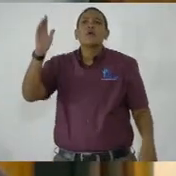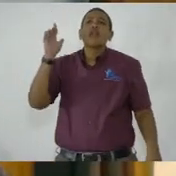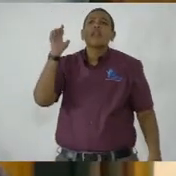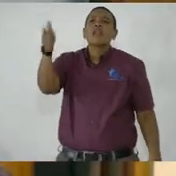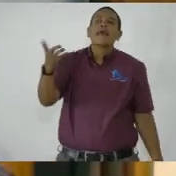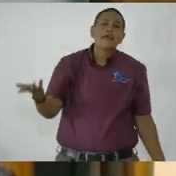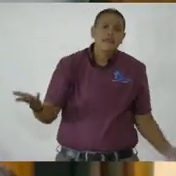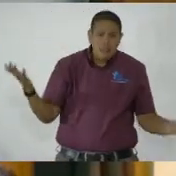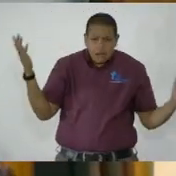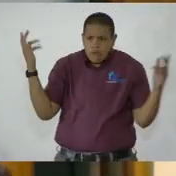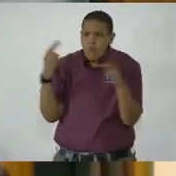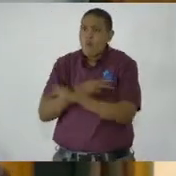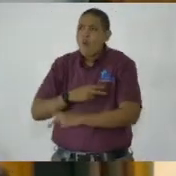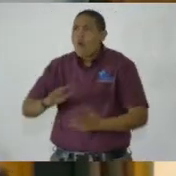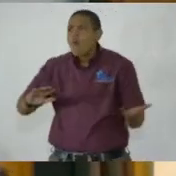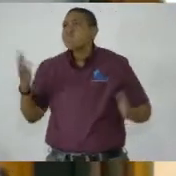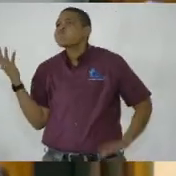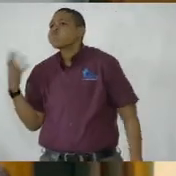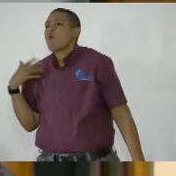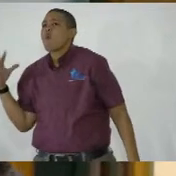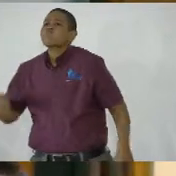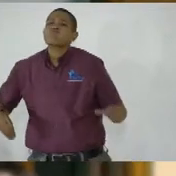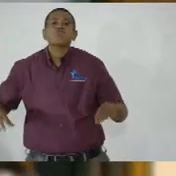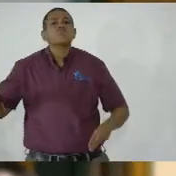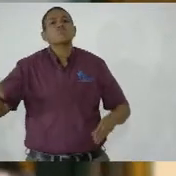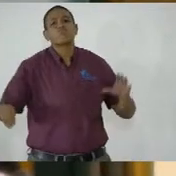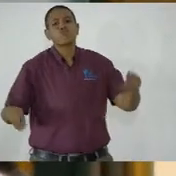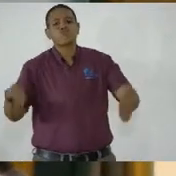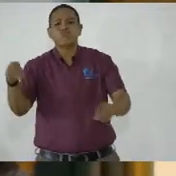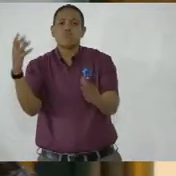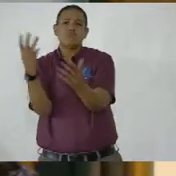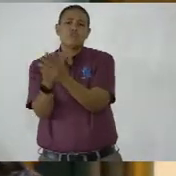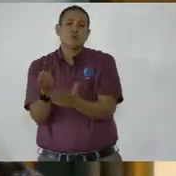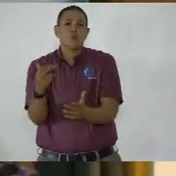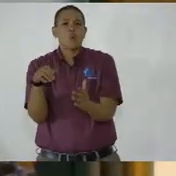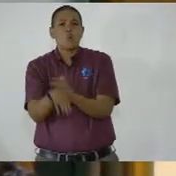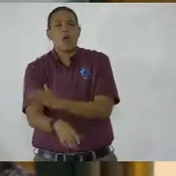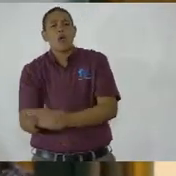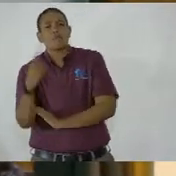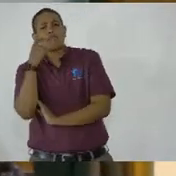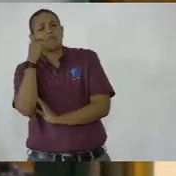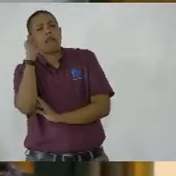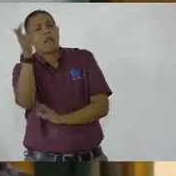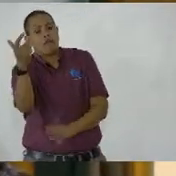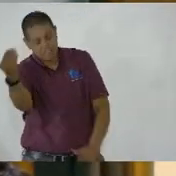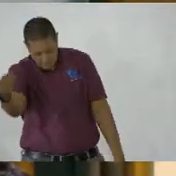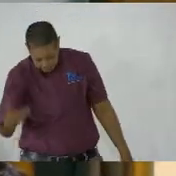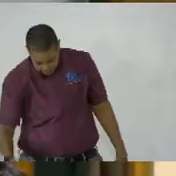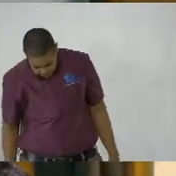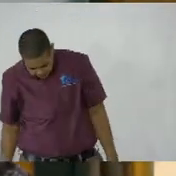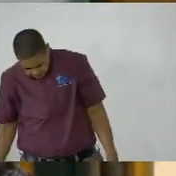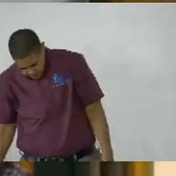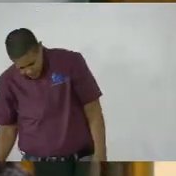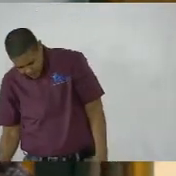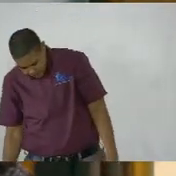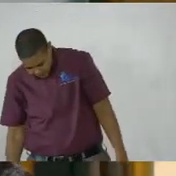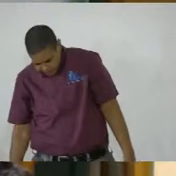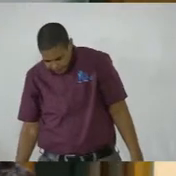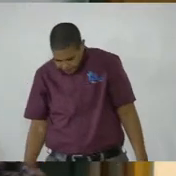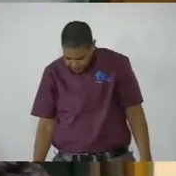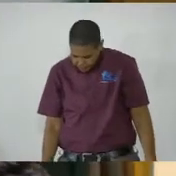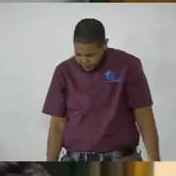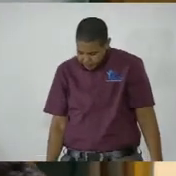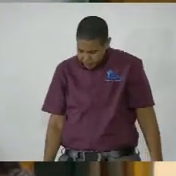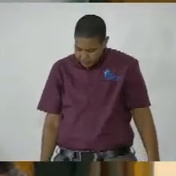they may well end up in the penal institutions at a later time. So, Madam Speaker, when